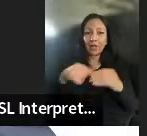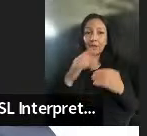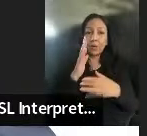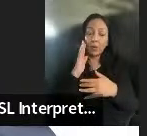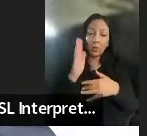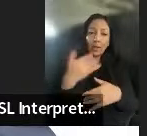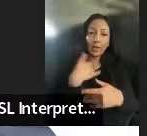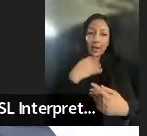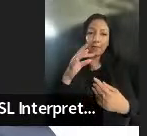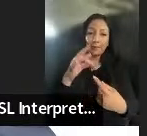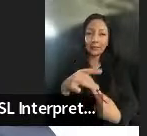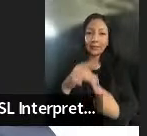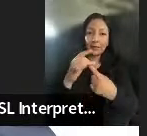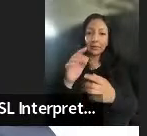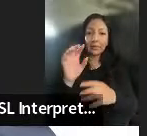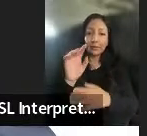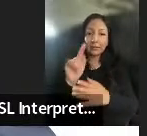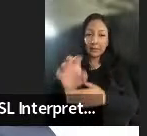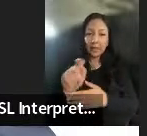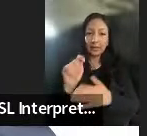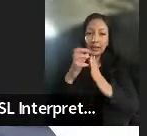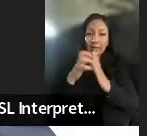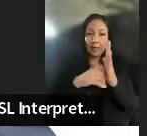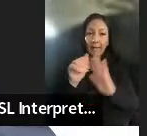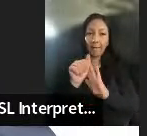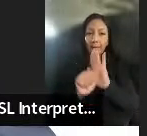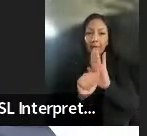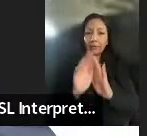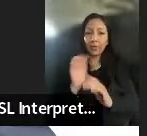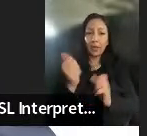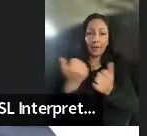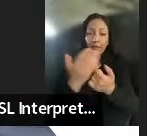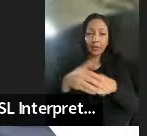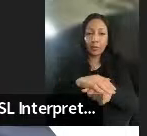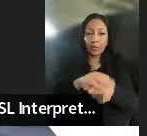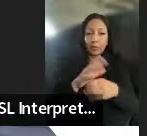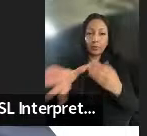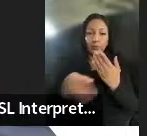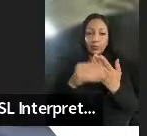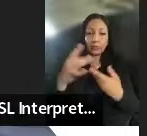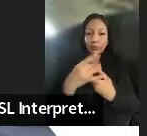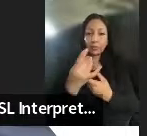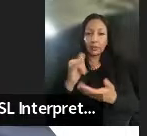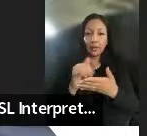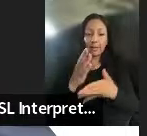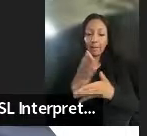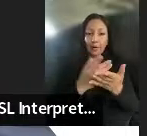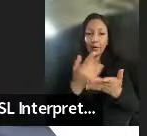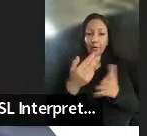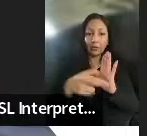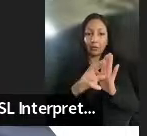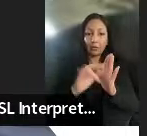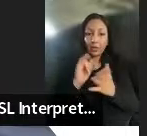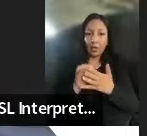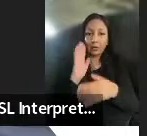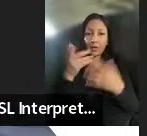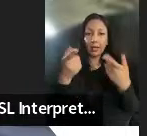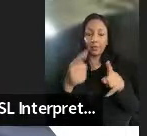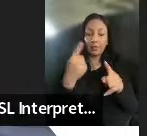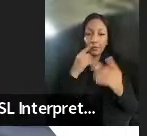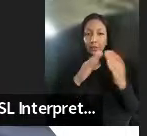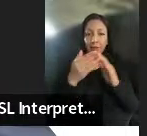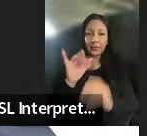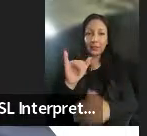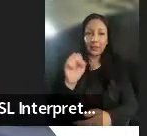single text amendment. So all the stuff covered today will be part of a single package, which will be part of the review that will happen for City of Yes for